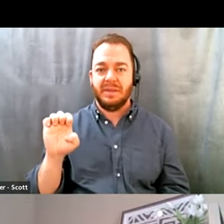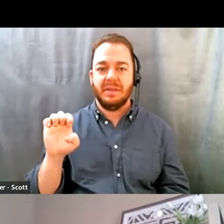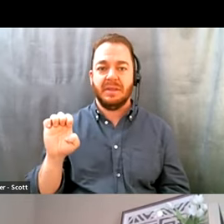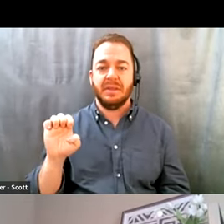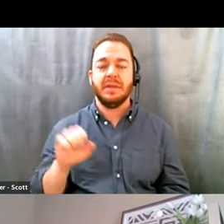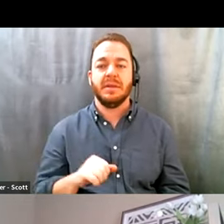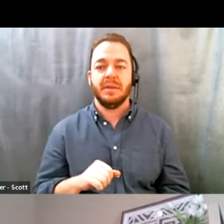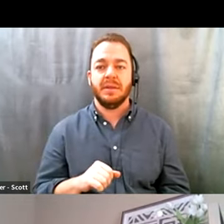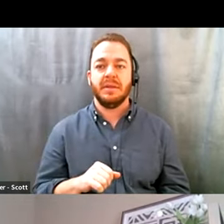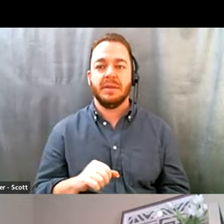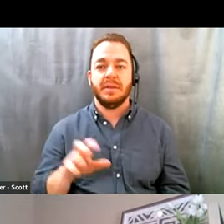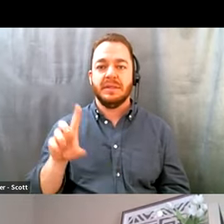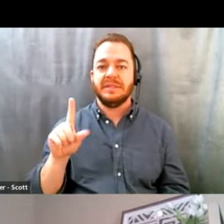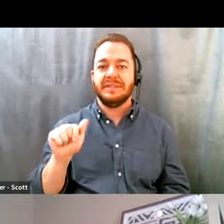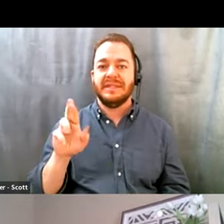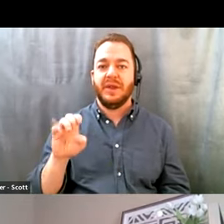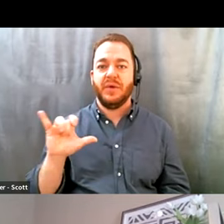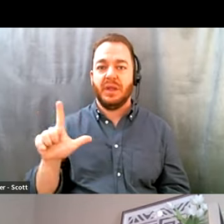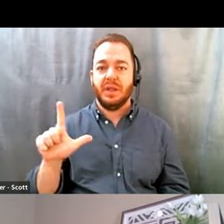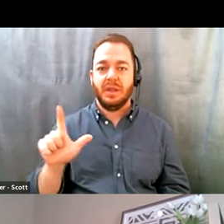No. Daryl.